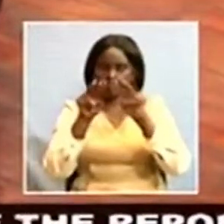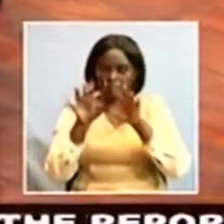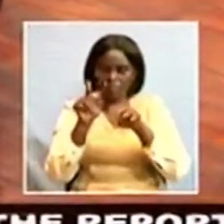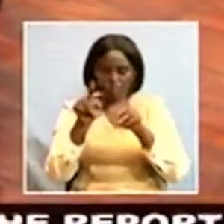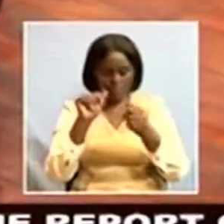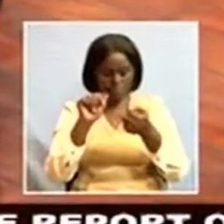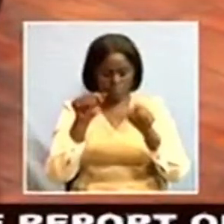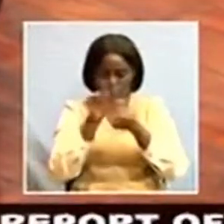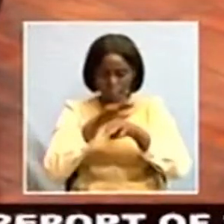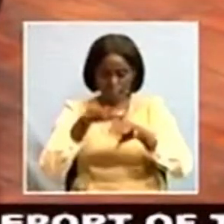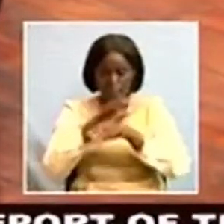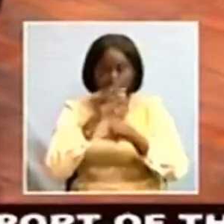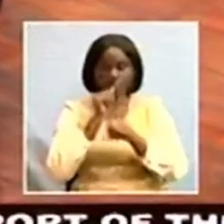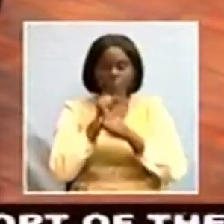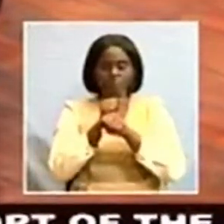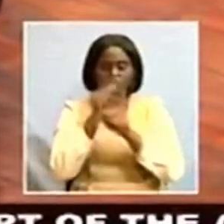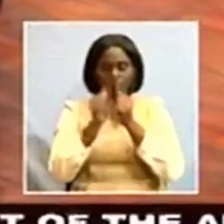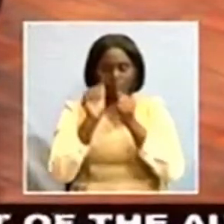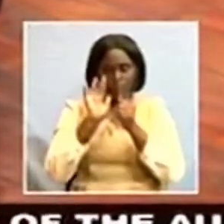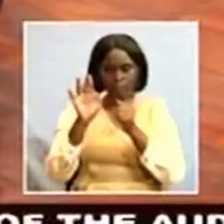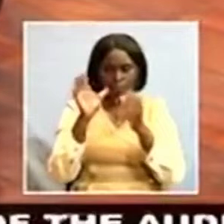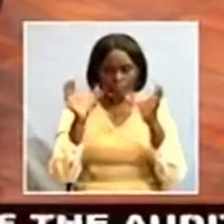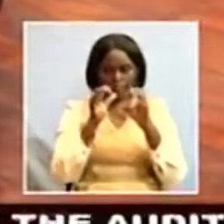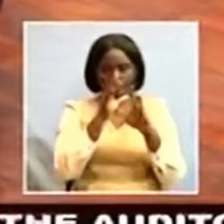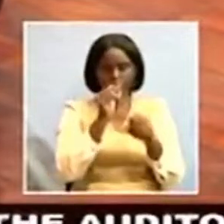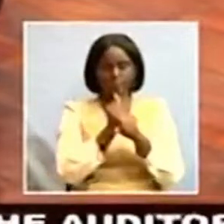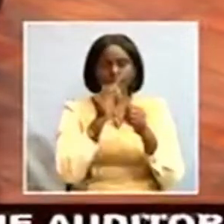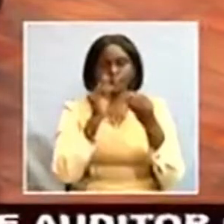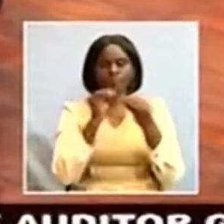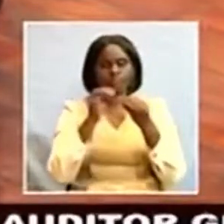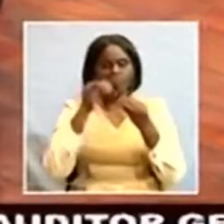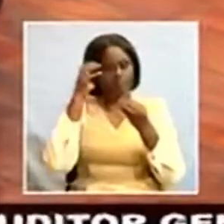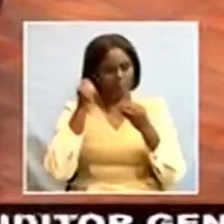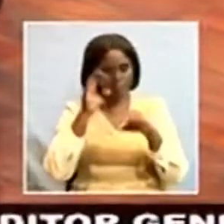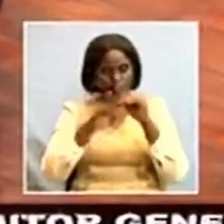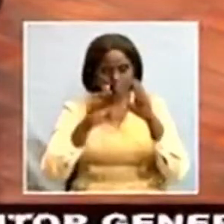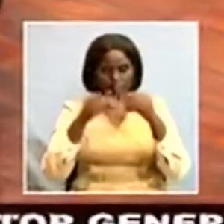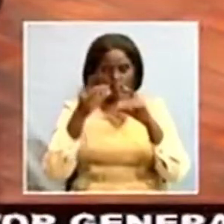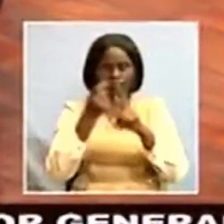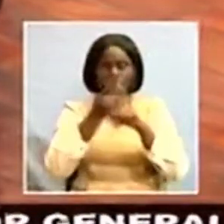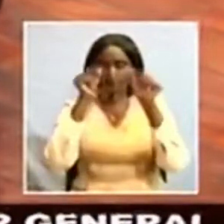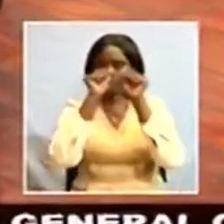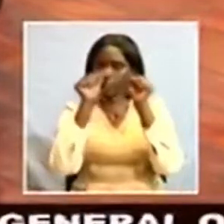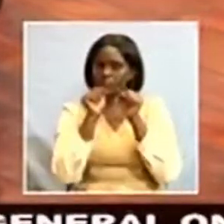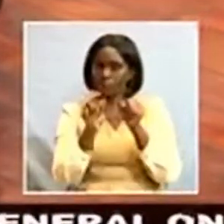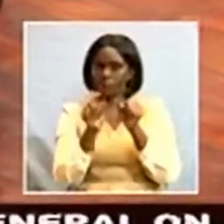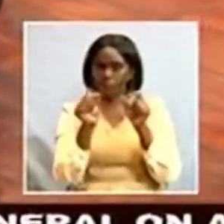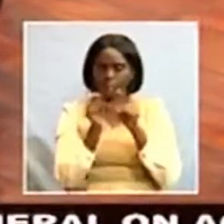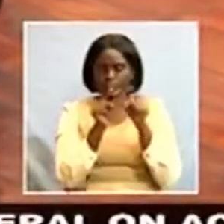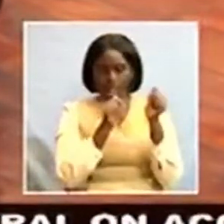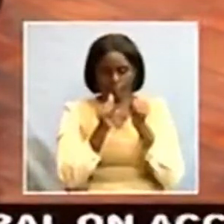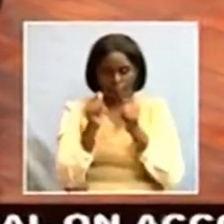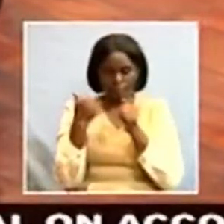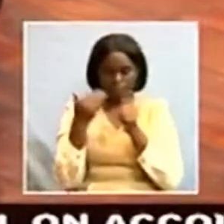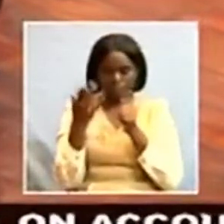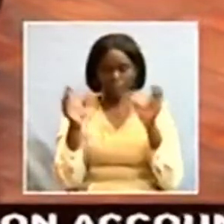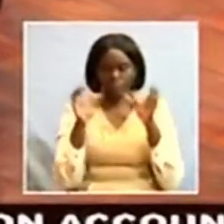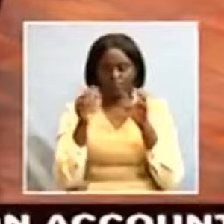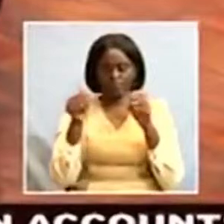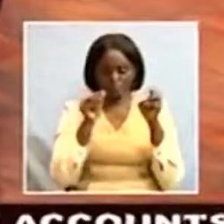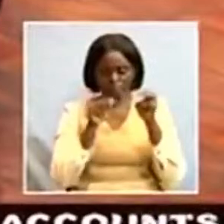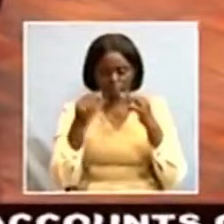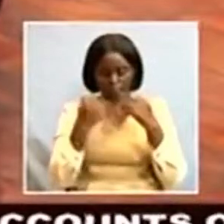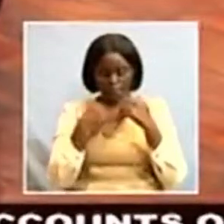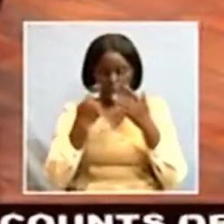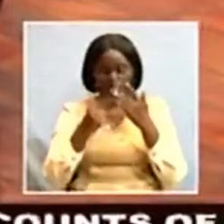of overemployment was due to council receiving more officers than provided for by the structure. Action taken: the council management